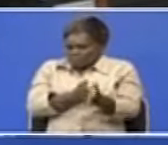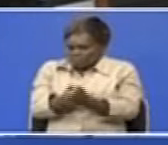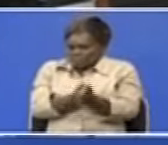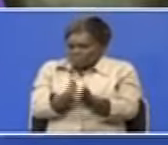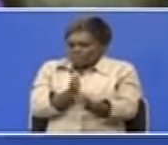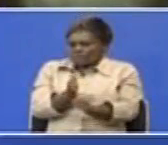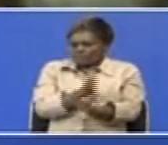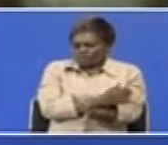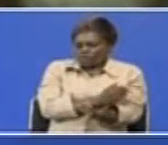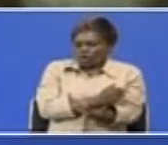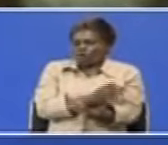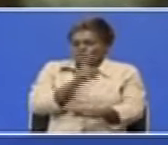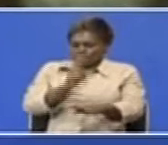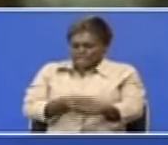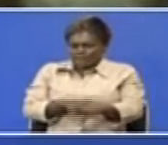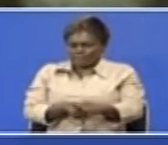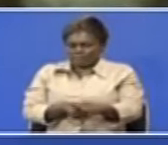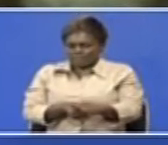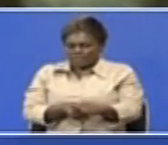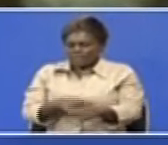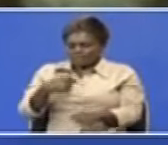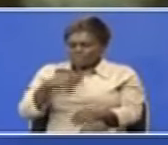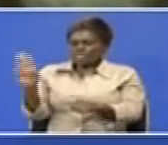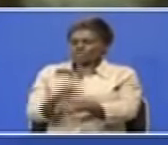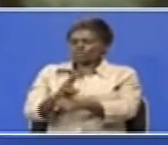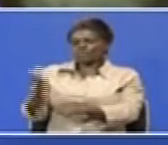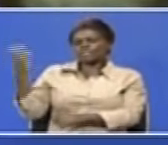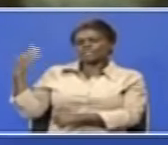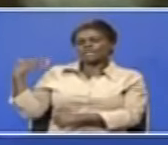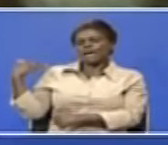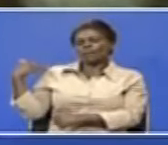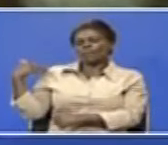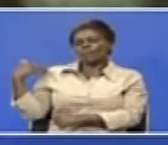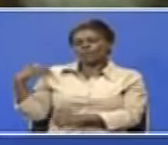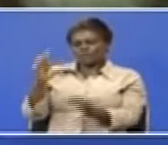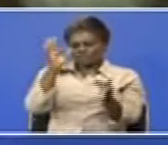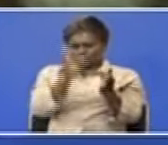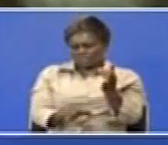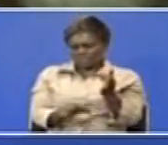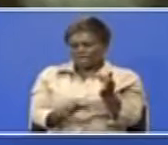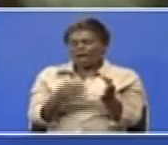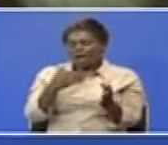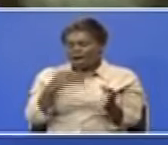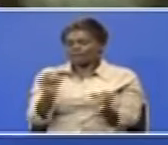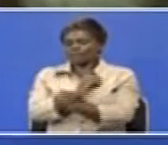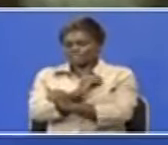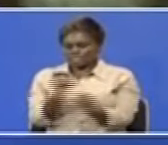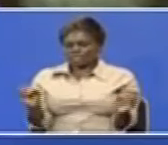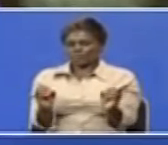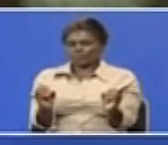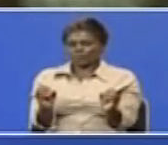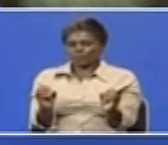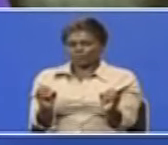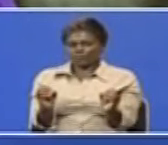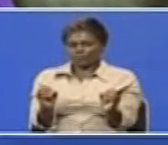of the season. I realized the way I was losing speed is just because I didn't have a